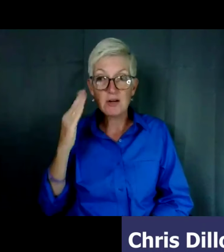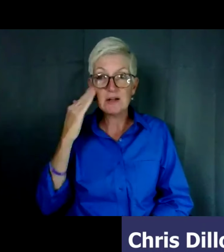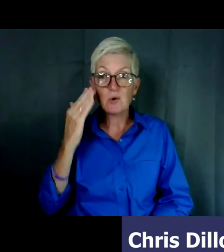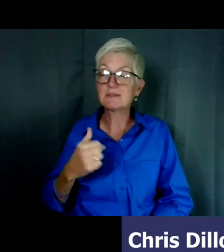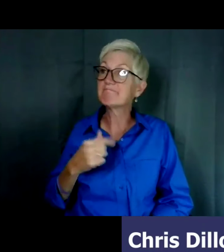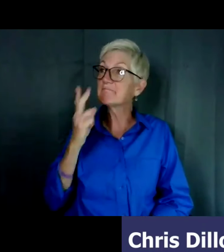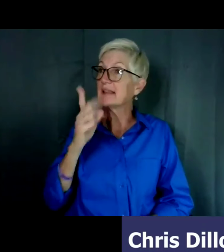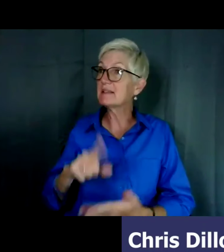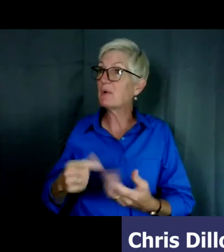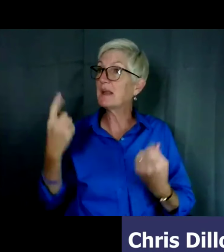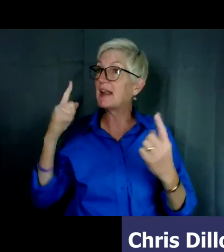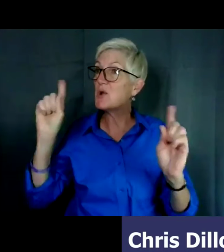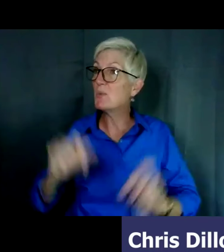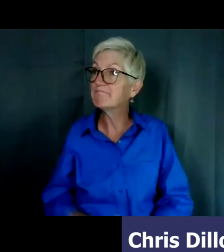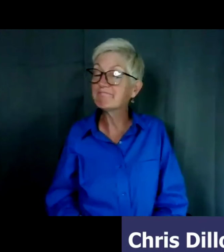see what we can do.